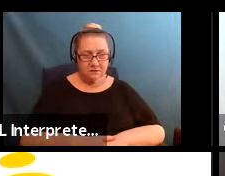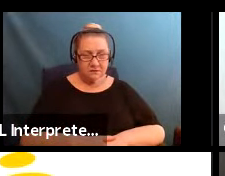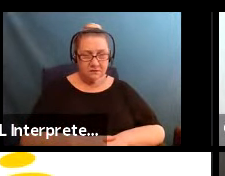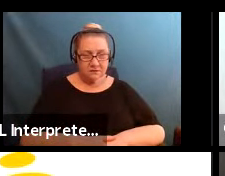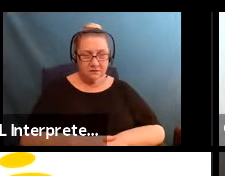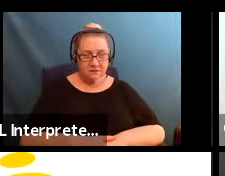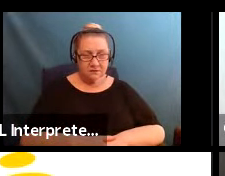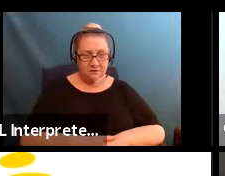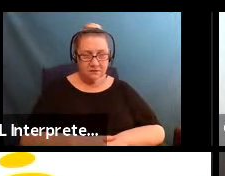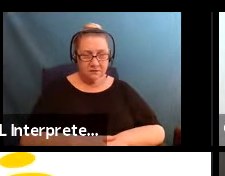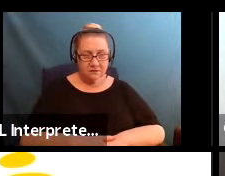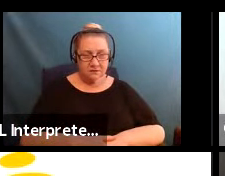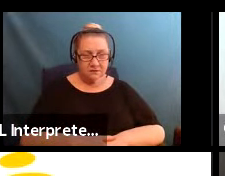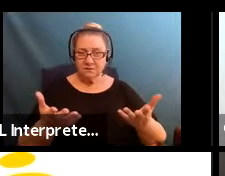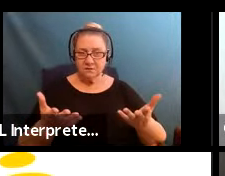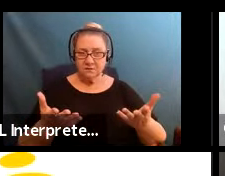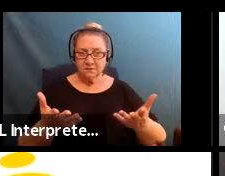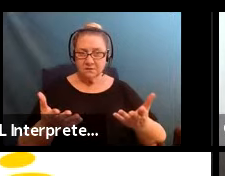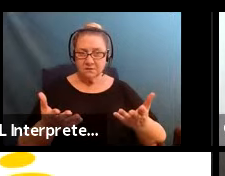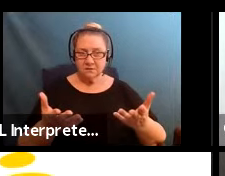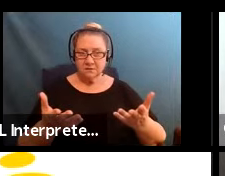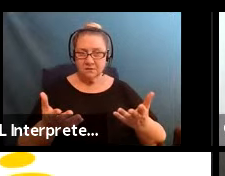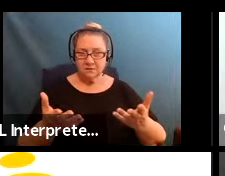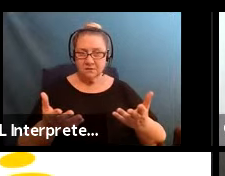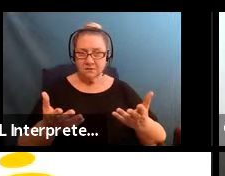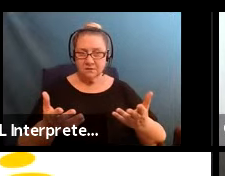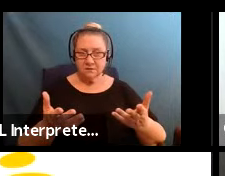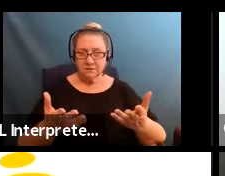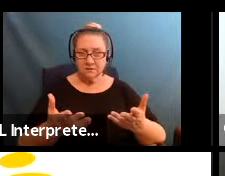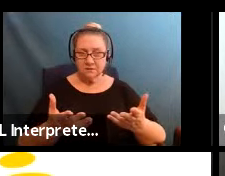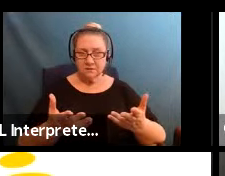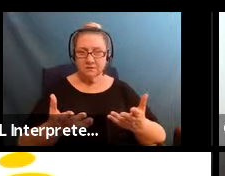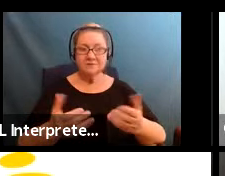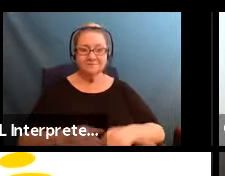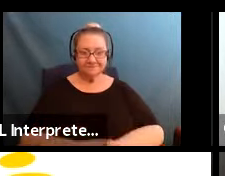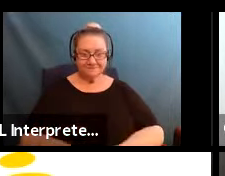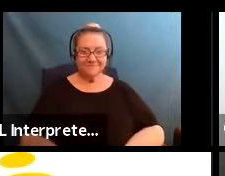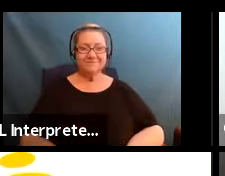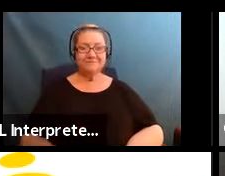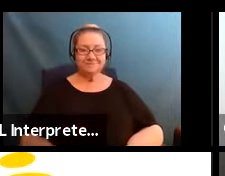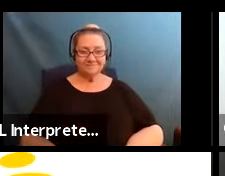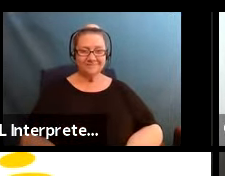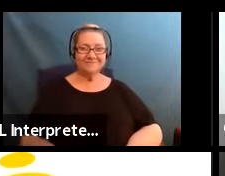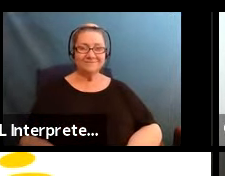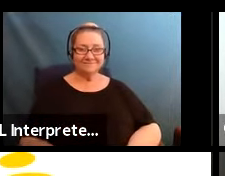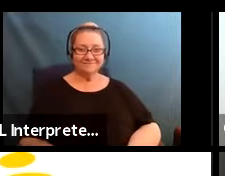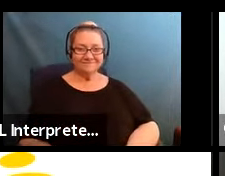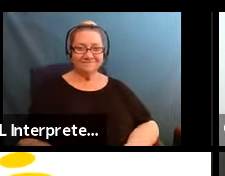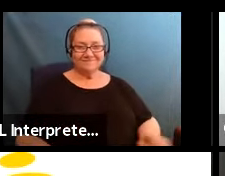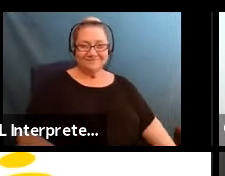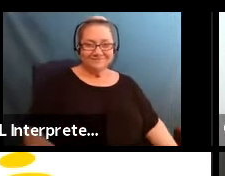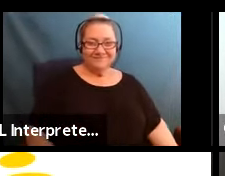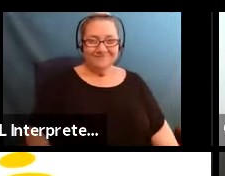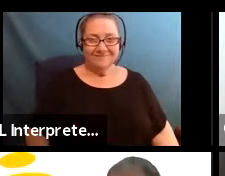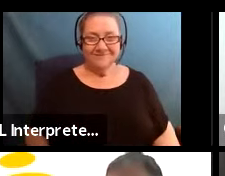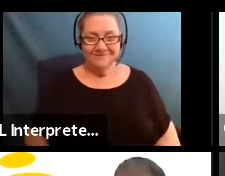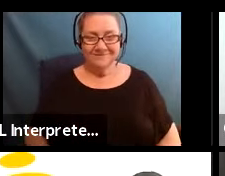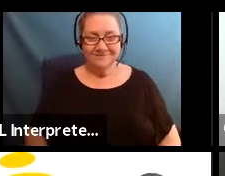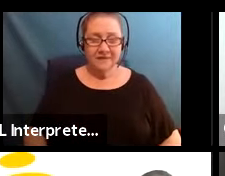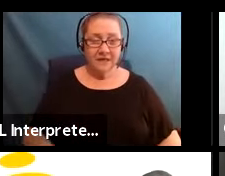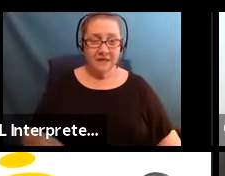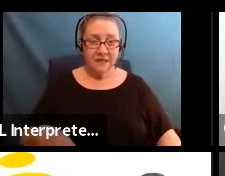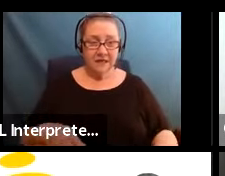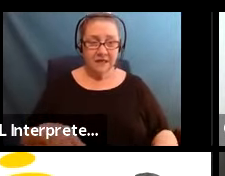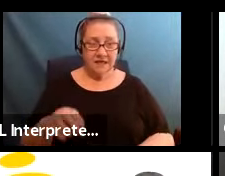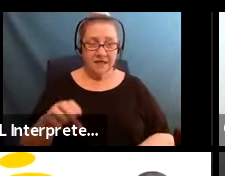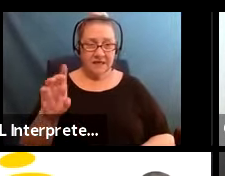Danny, you got muted by mistake. Can you hear me now? Start over. Yeah, sorry, that was my doing. Sorry. Denny Chan, Justice